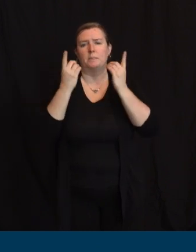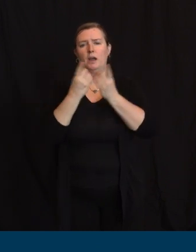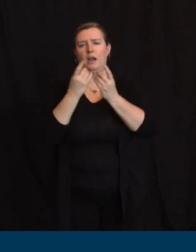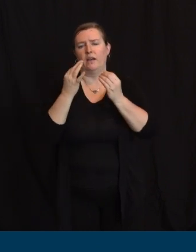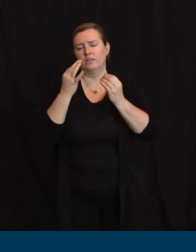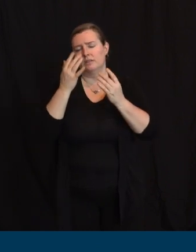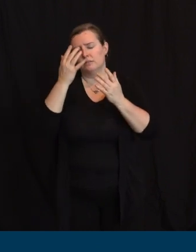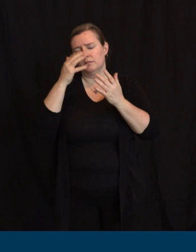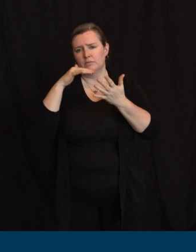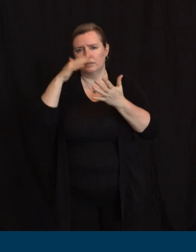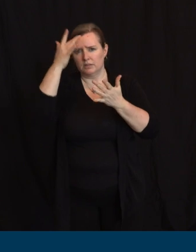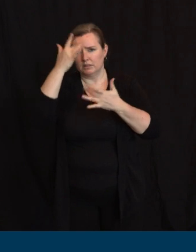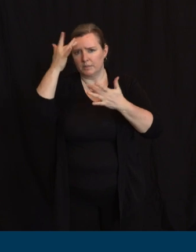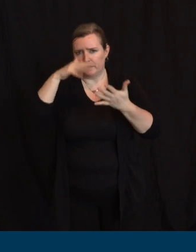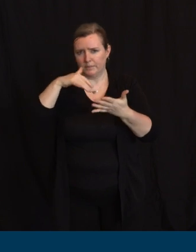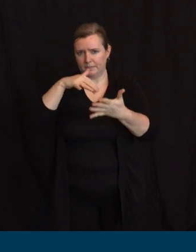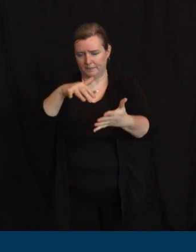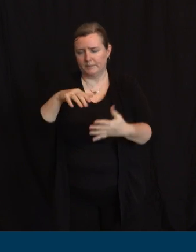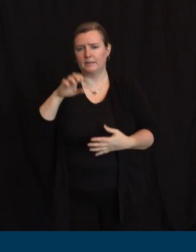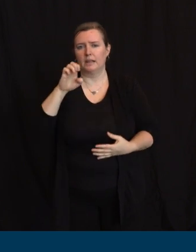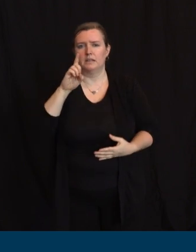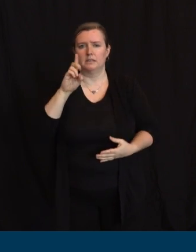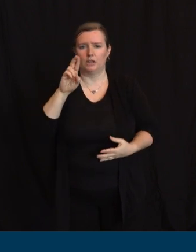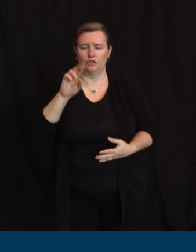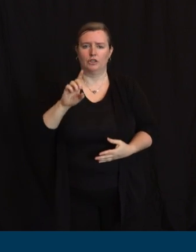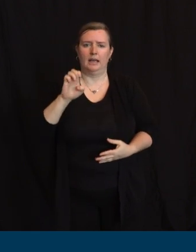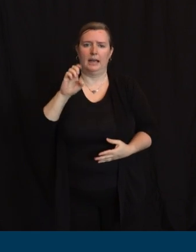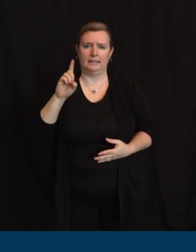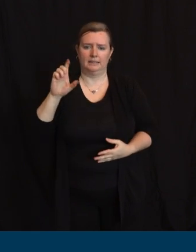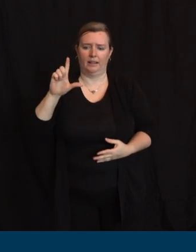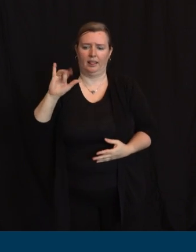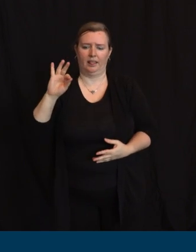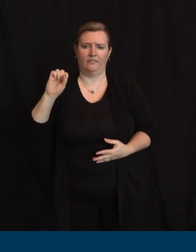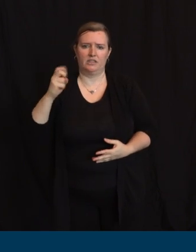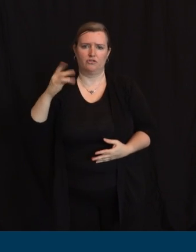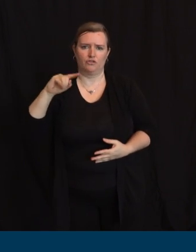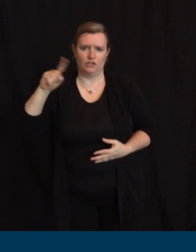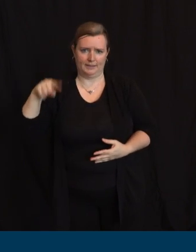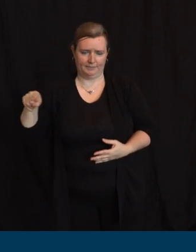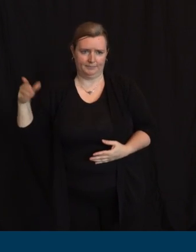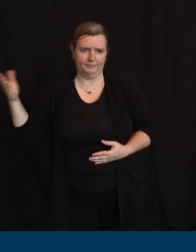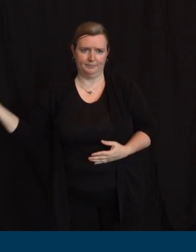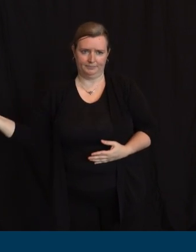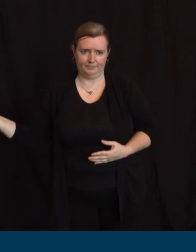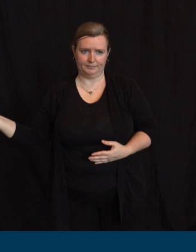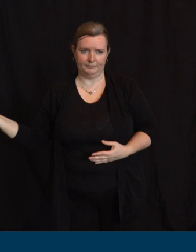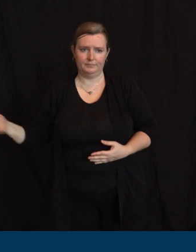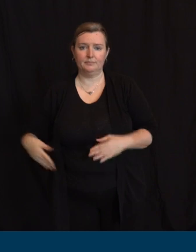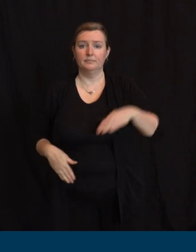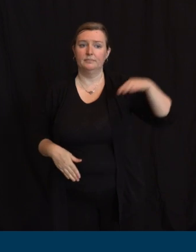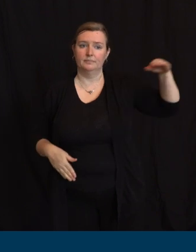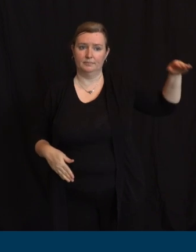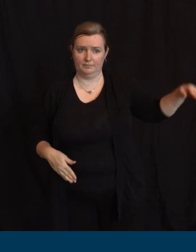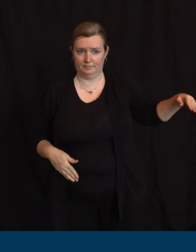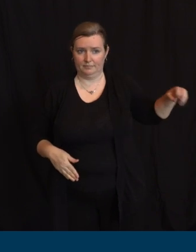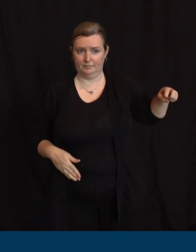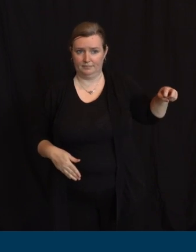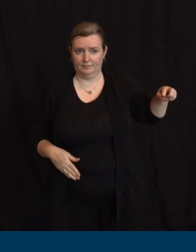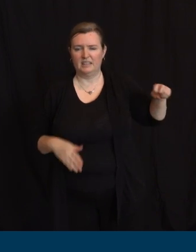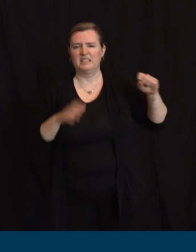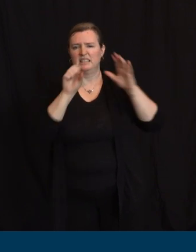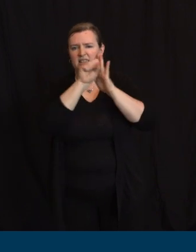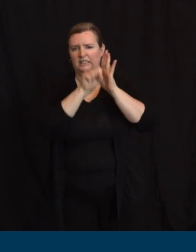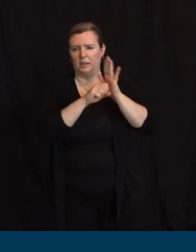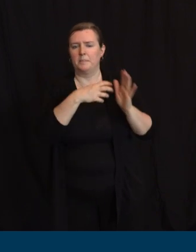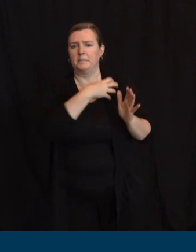Director, Dr. Ed Lifshitz. Thank you both for being here. And to my left, a guy, another one who needs no introduction, the Superintendent of the State Police, Colonel Pat